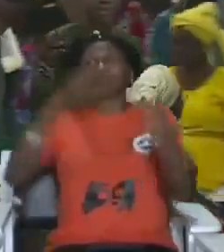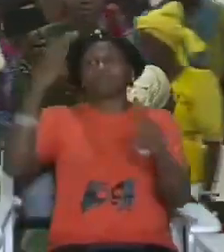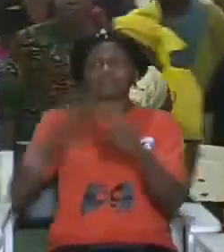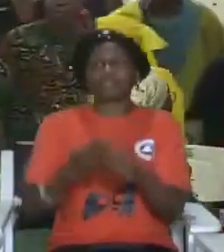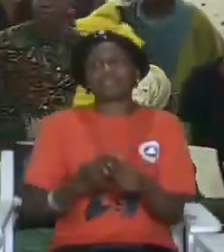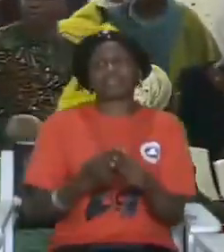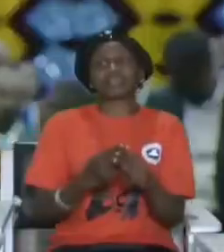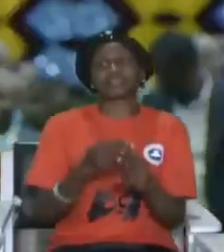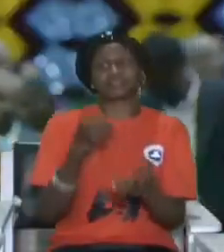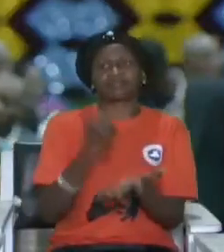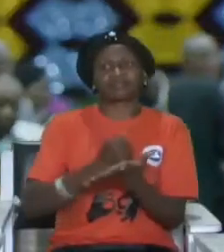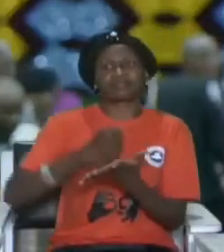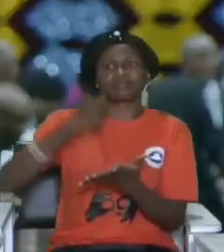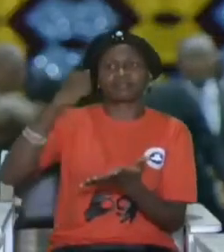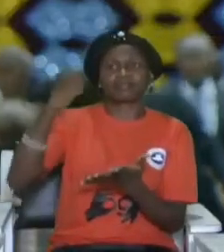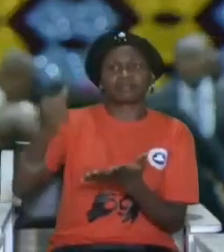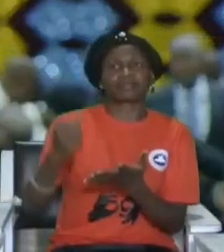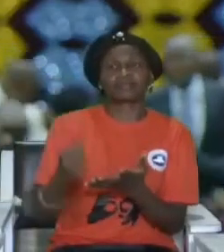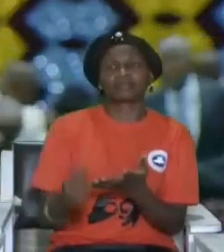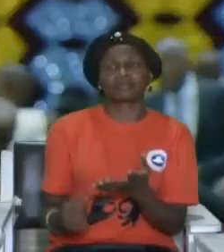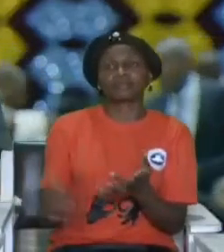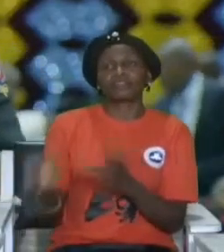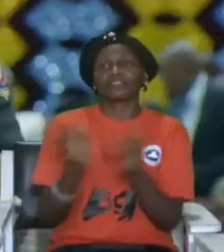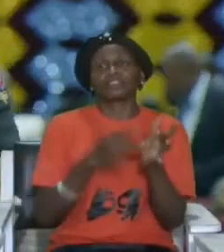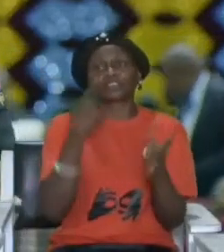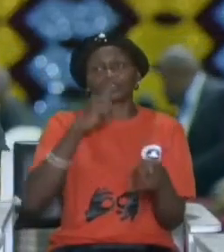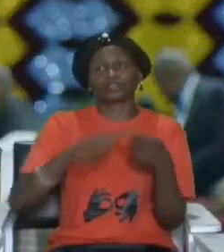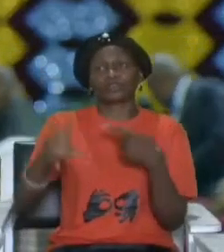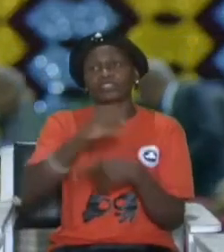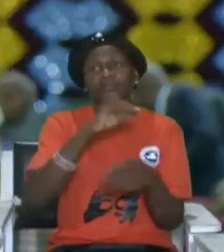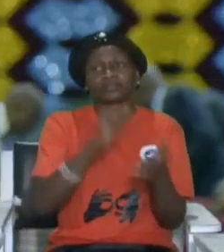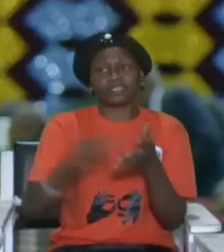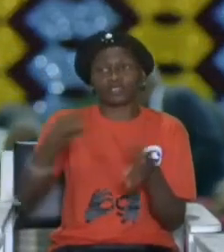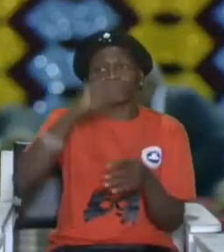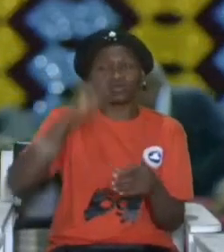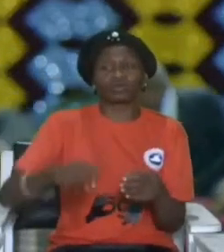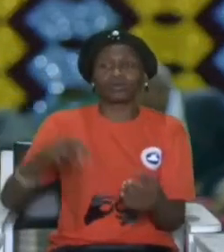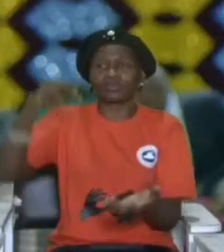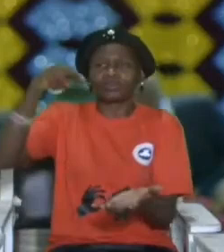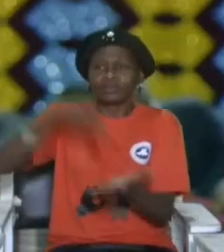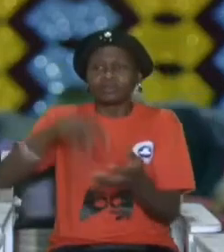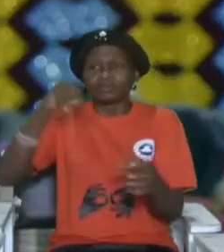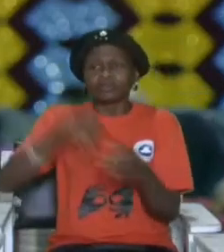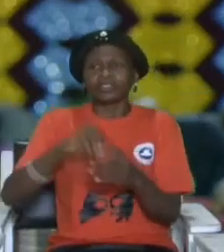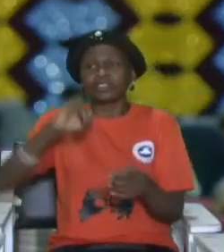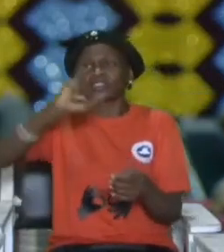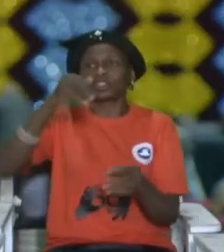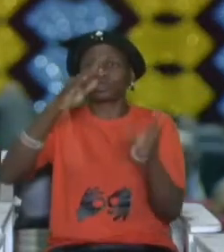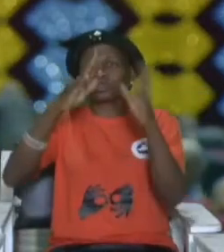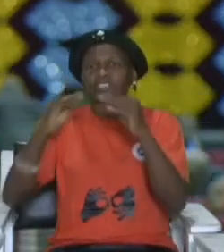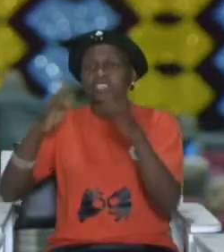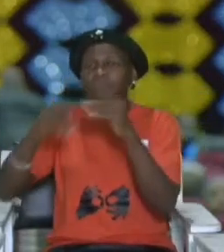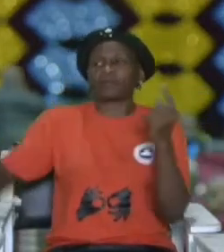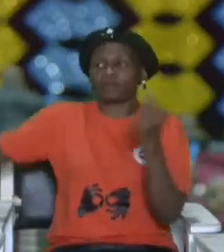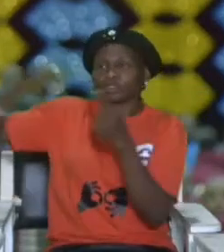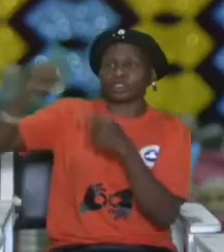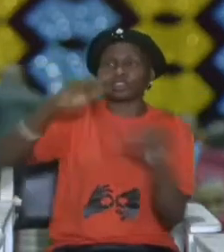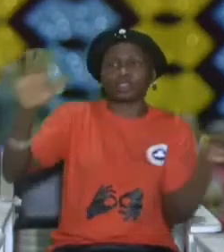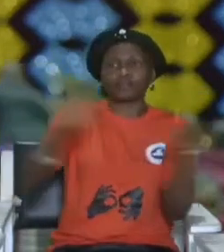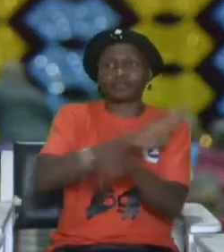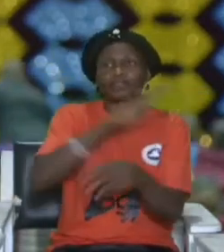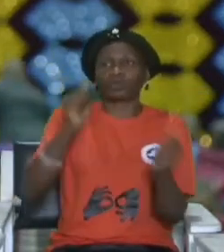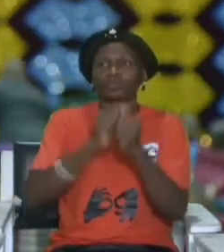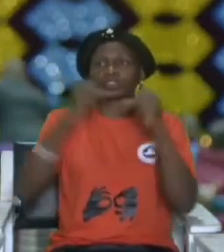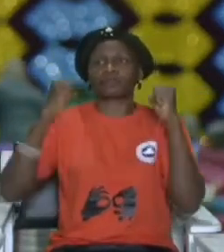Jesus. Jesus said to them that you must tarry in Jerusalem until you are endued with